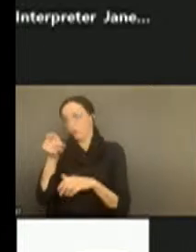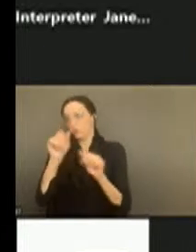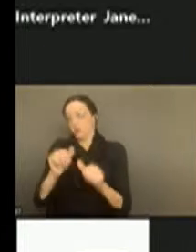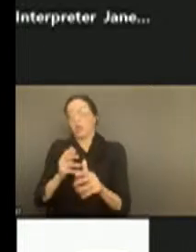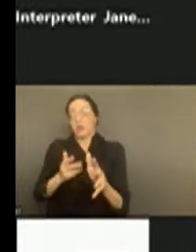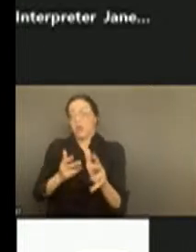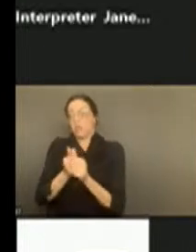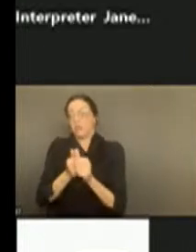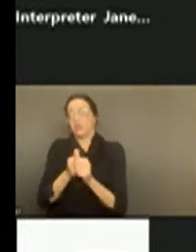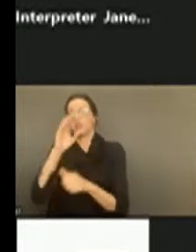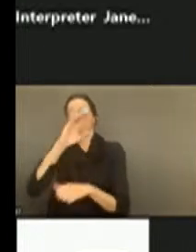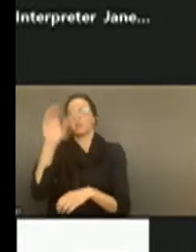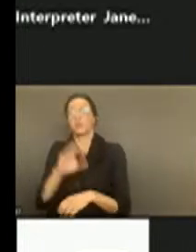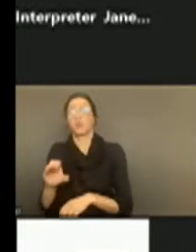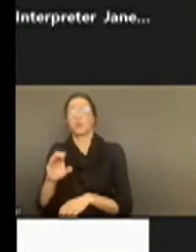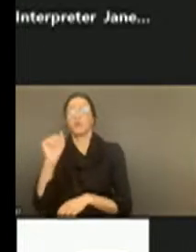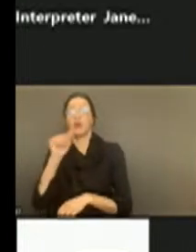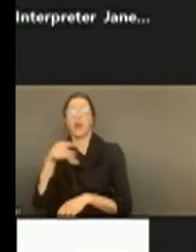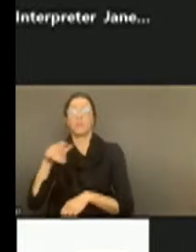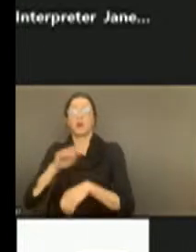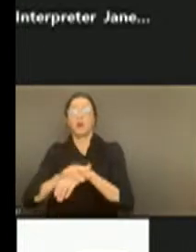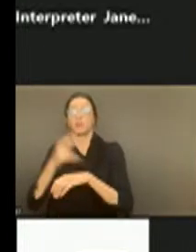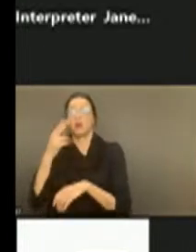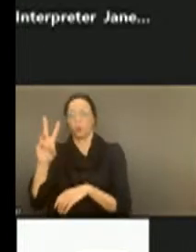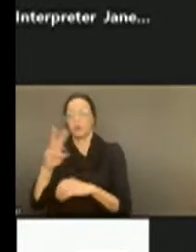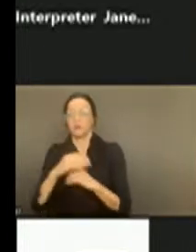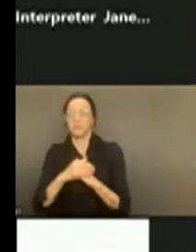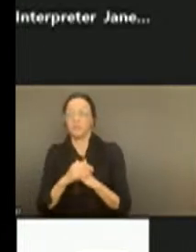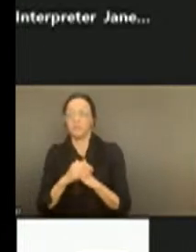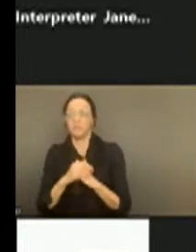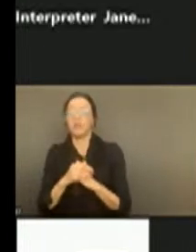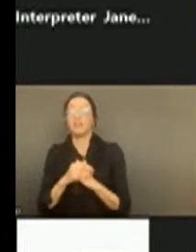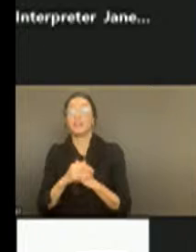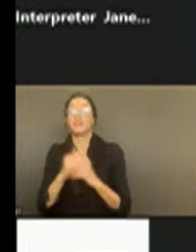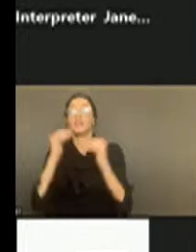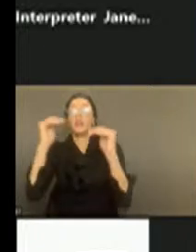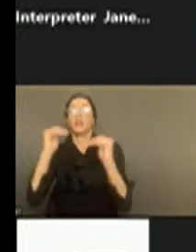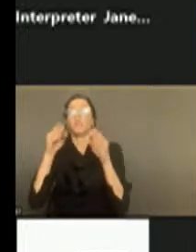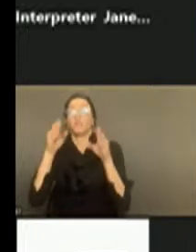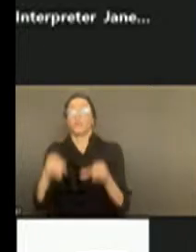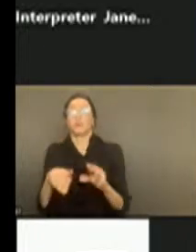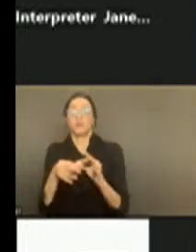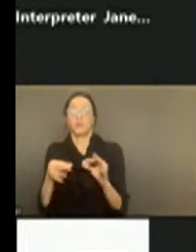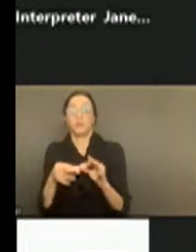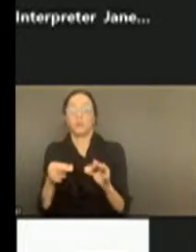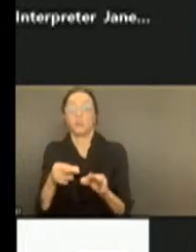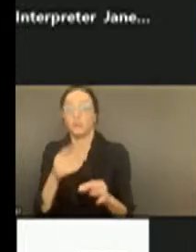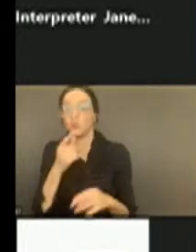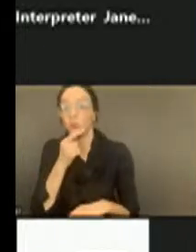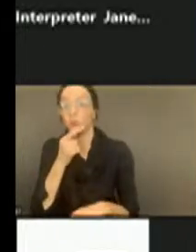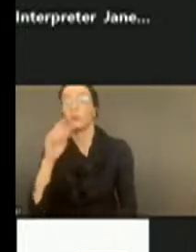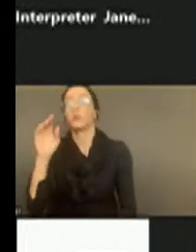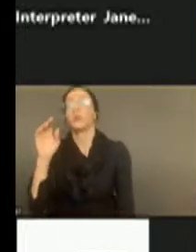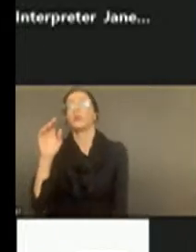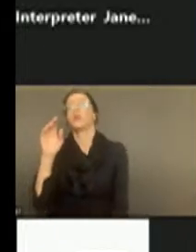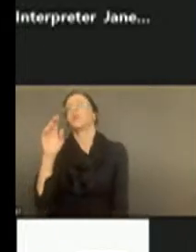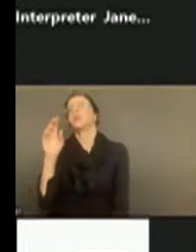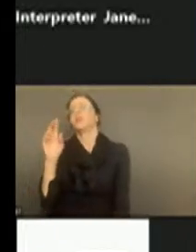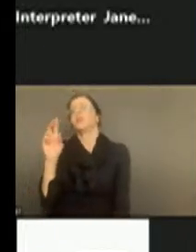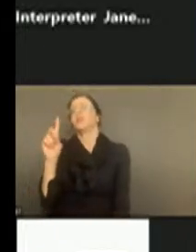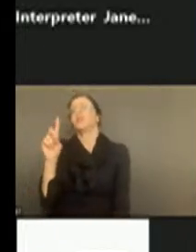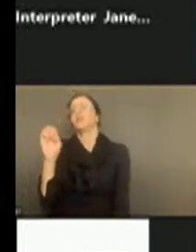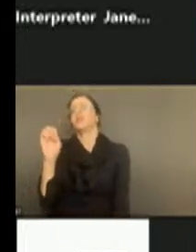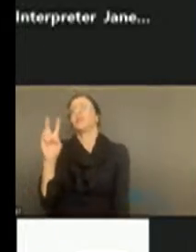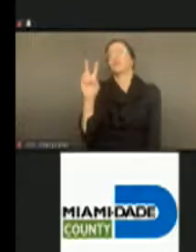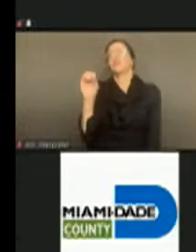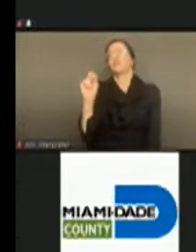next person I have to speak is Sharoni Delvante. Sharoni Delvante, please unmute your